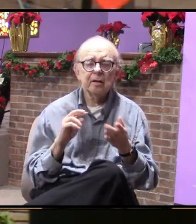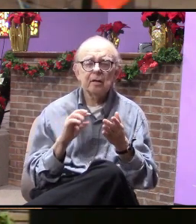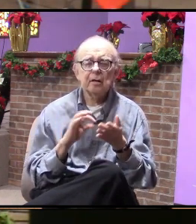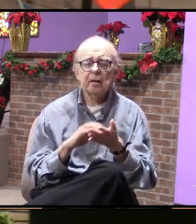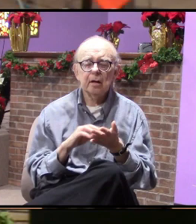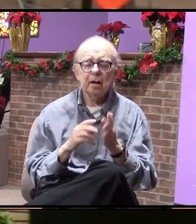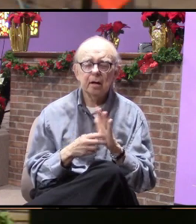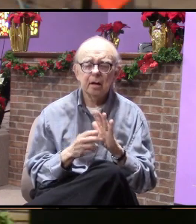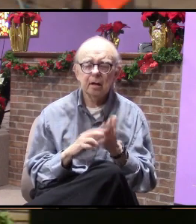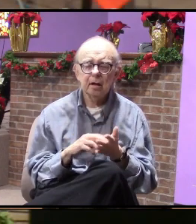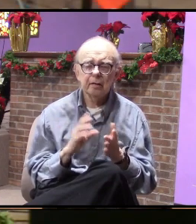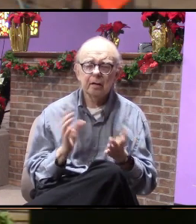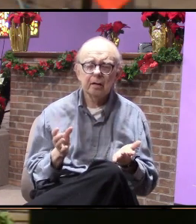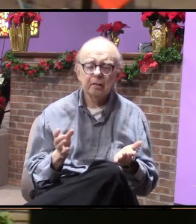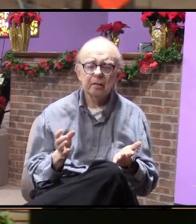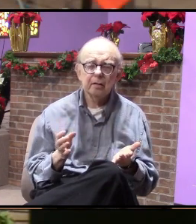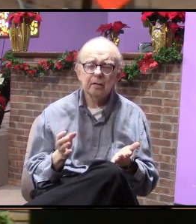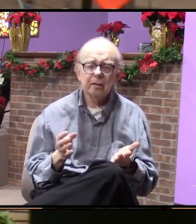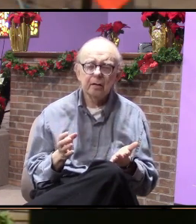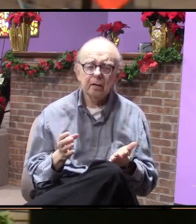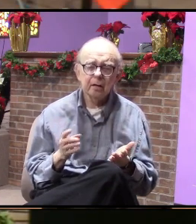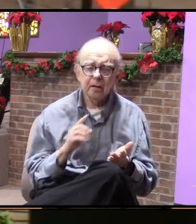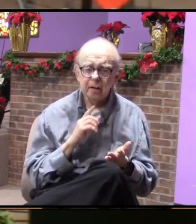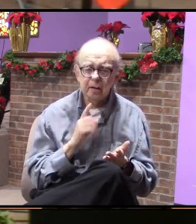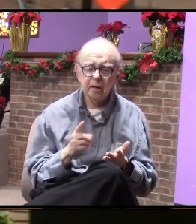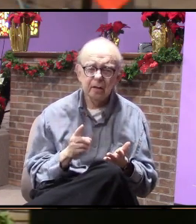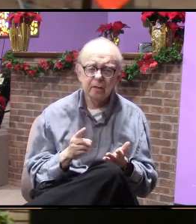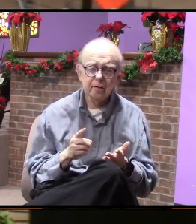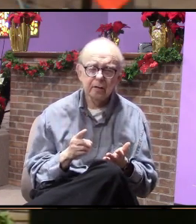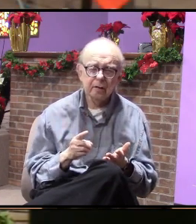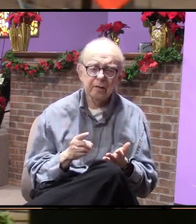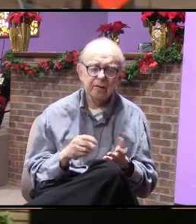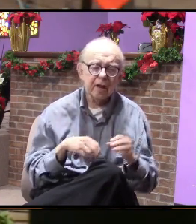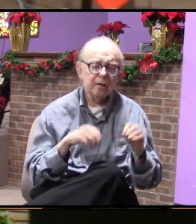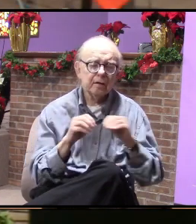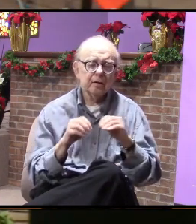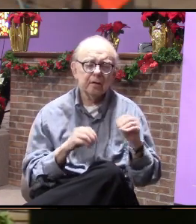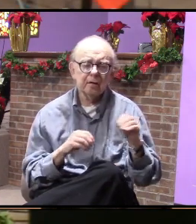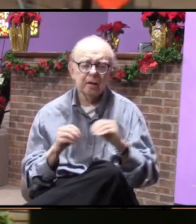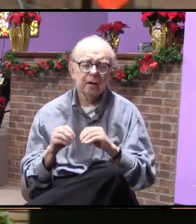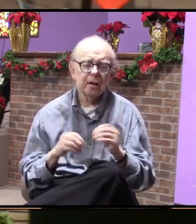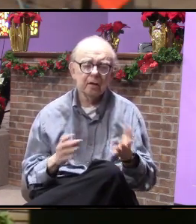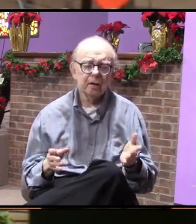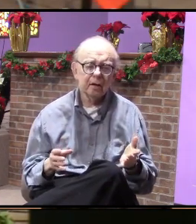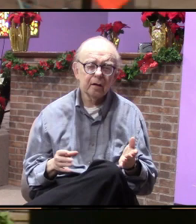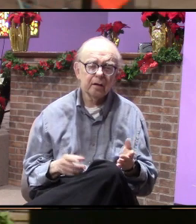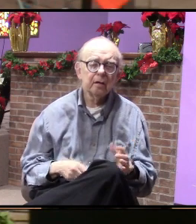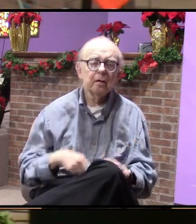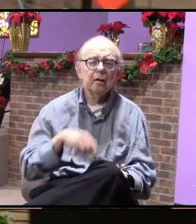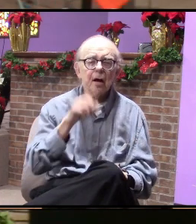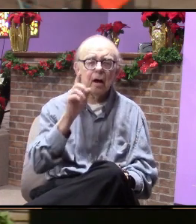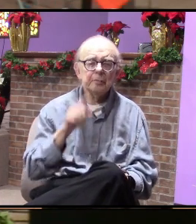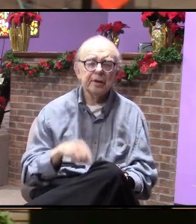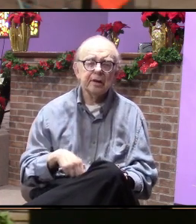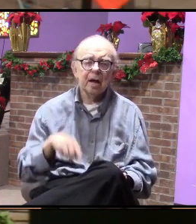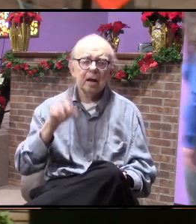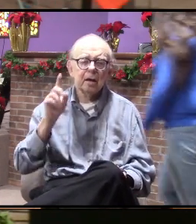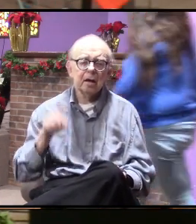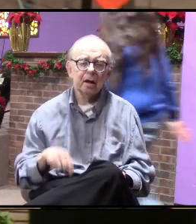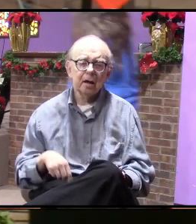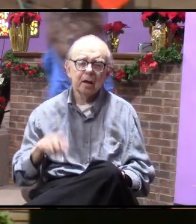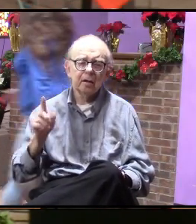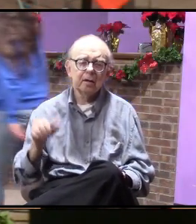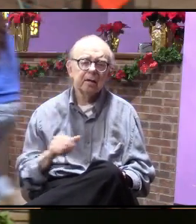definition of the word cadence is this. It is a modulation. Modulation means going up and down, okay?